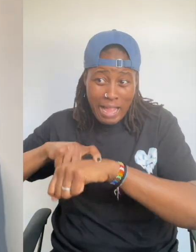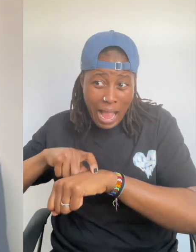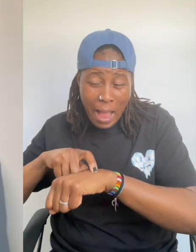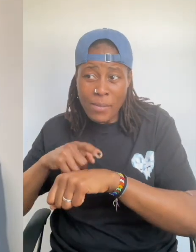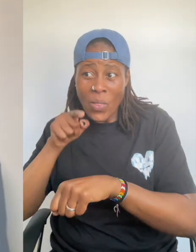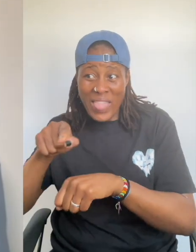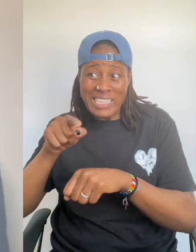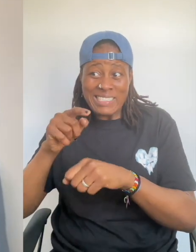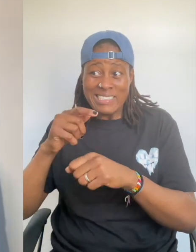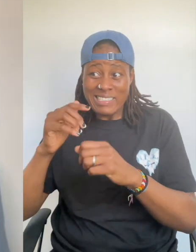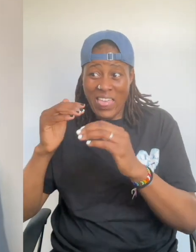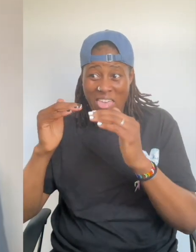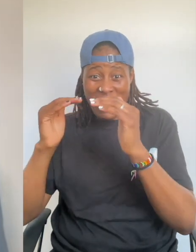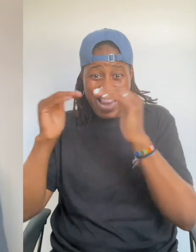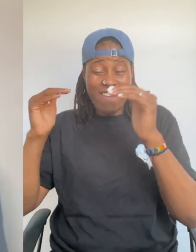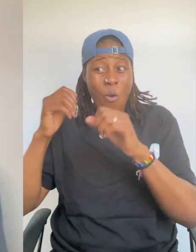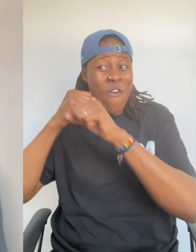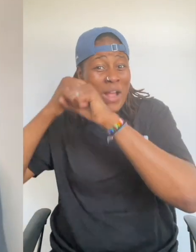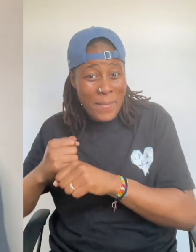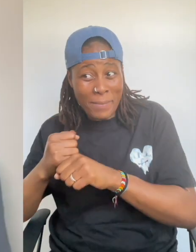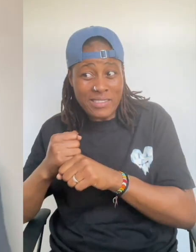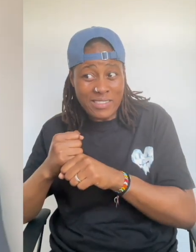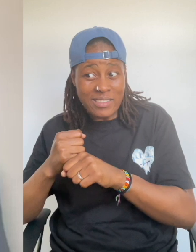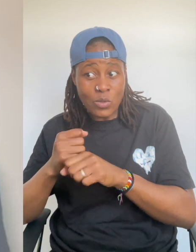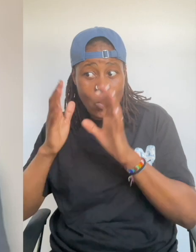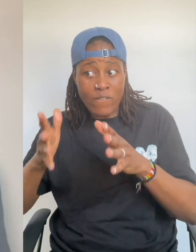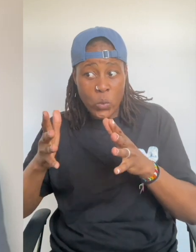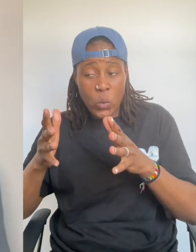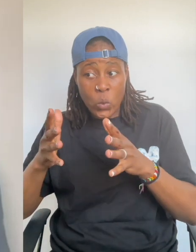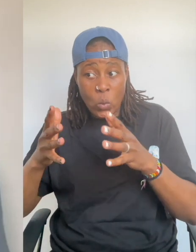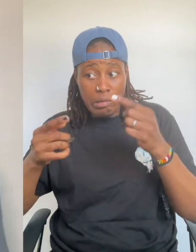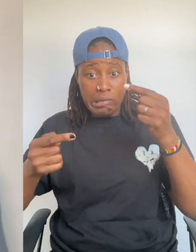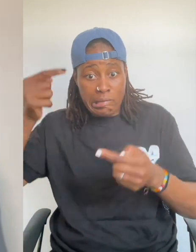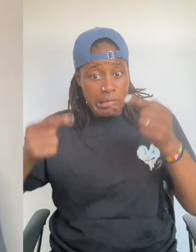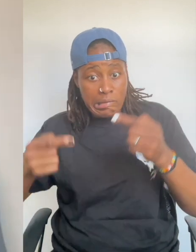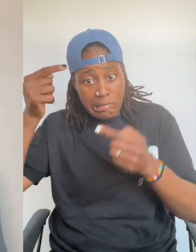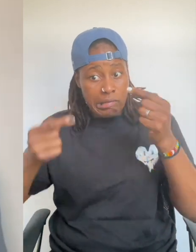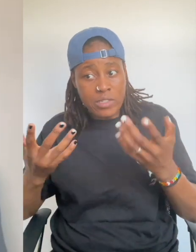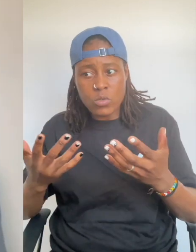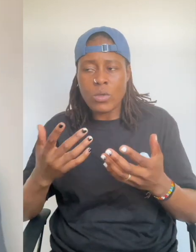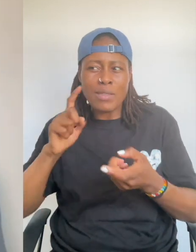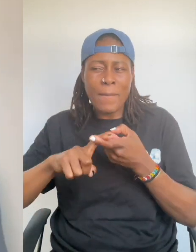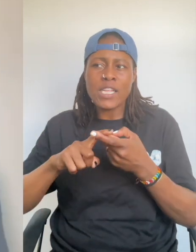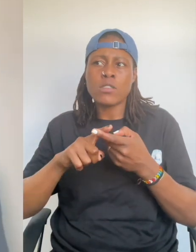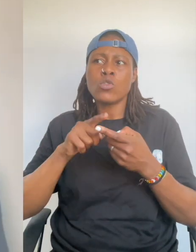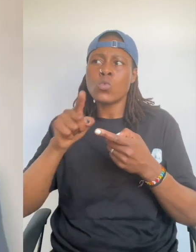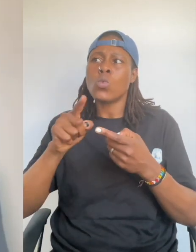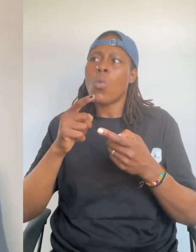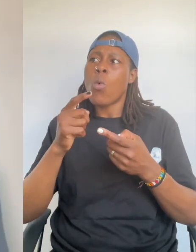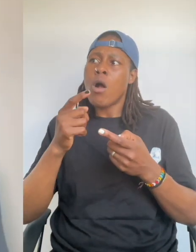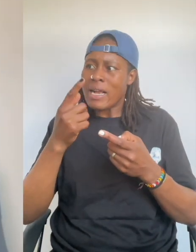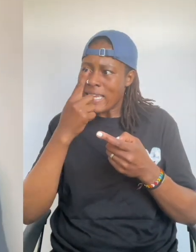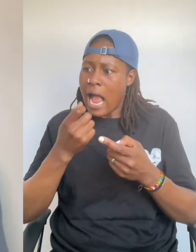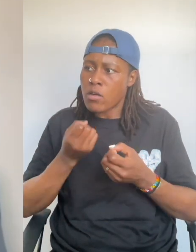sort of the level of commitment that you have to contend with. So it's just about how much you're willing to put in. It